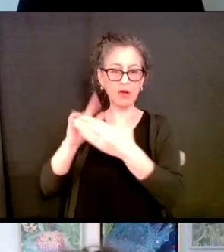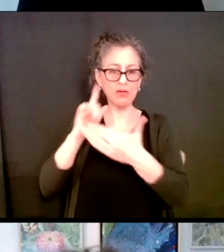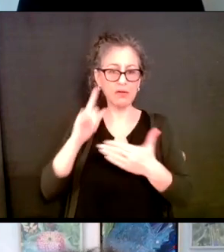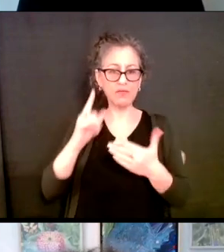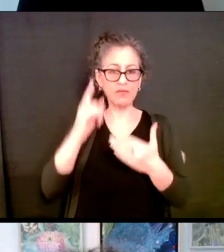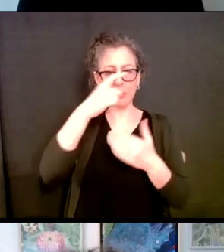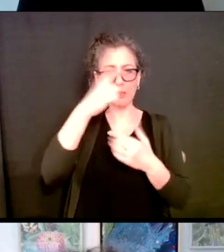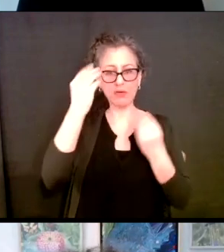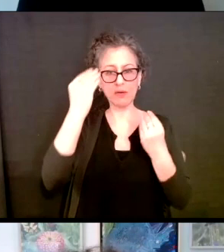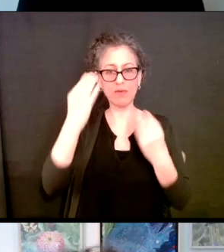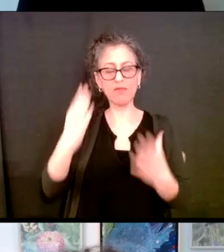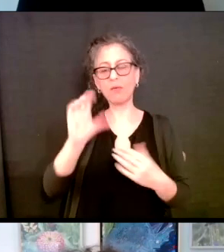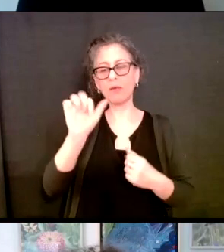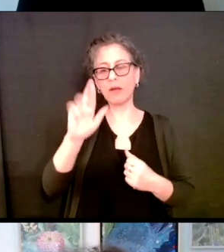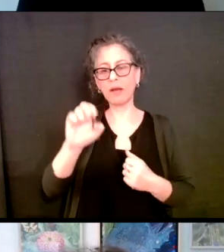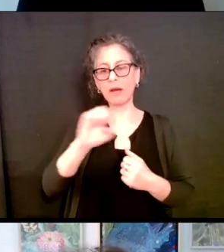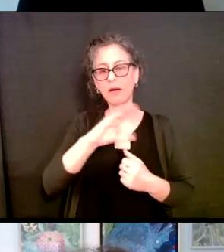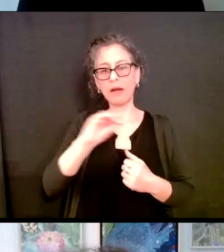and IDD.